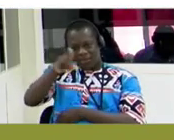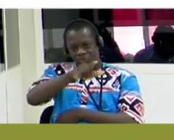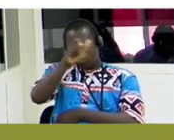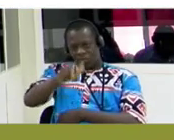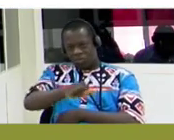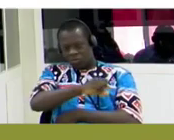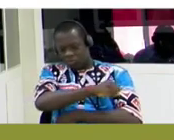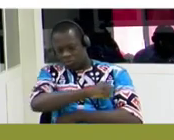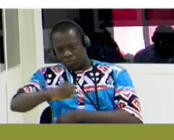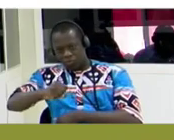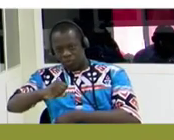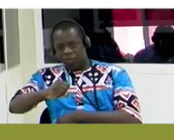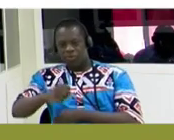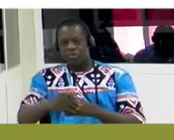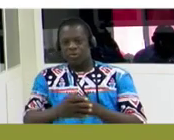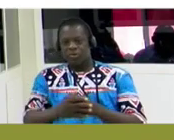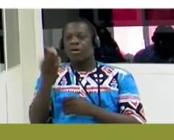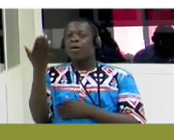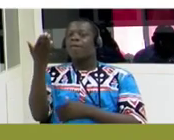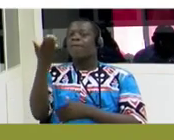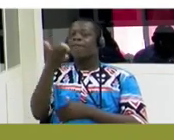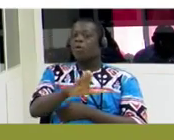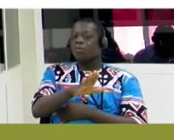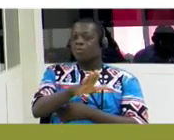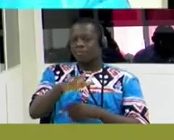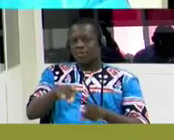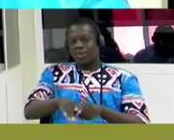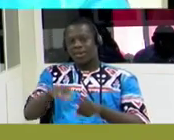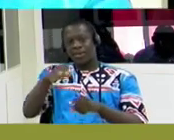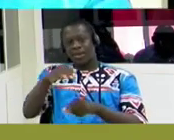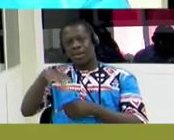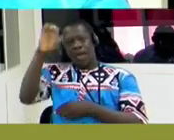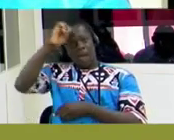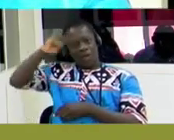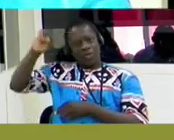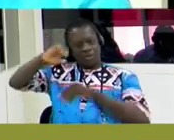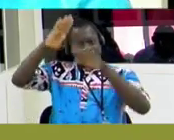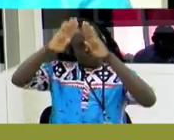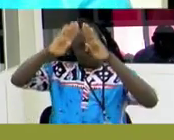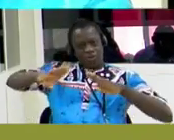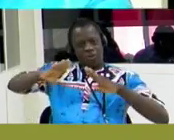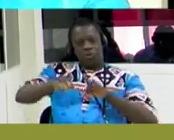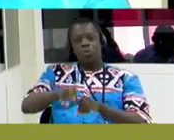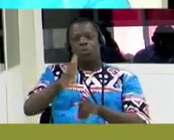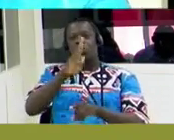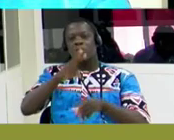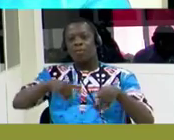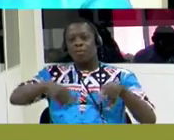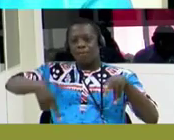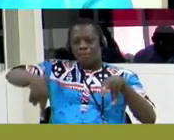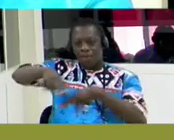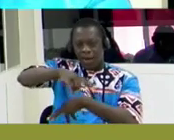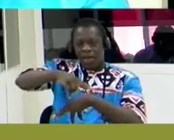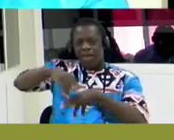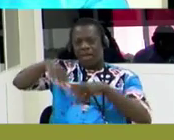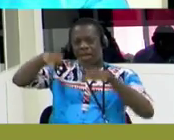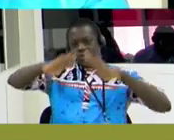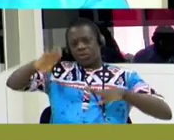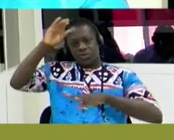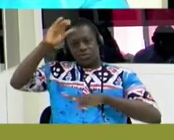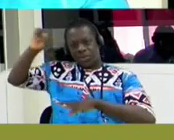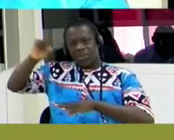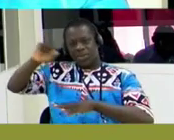the State Guard, those who participated to go to Yundu? Yes, those who returned to State House and were